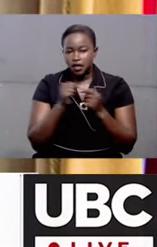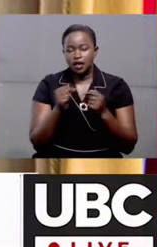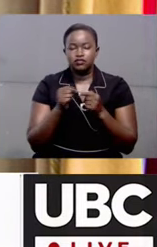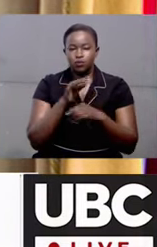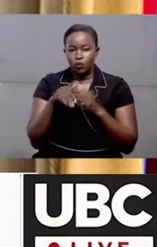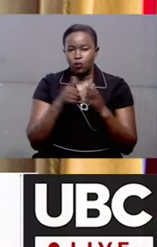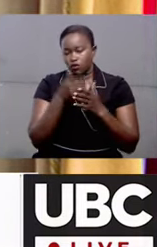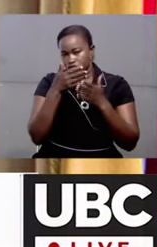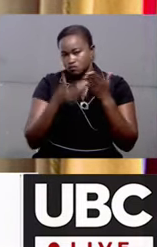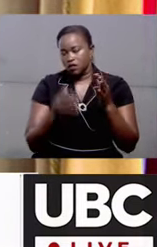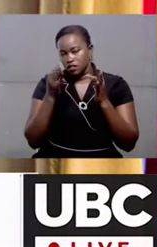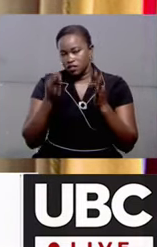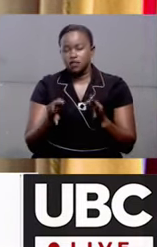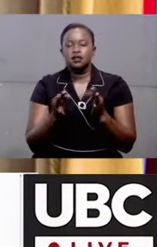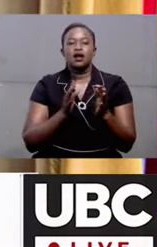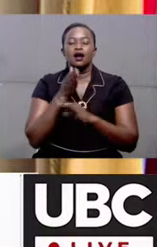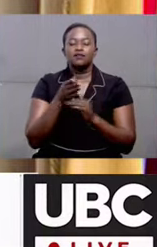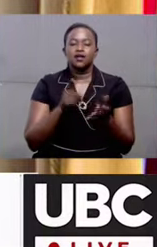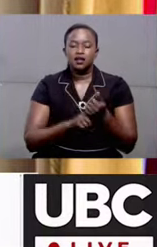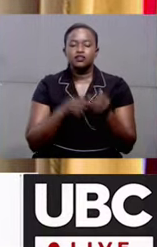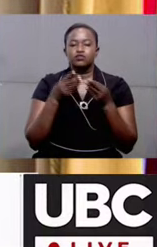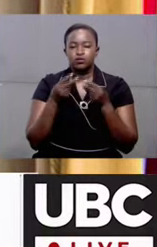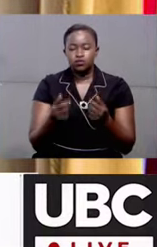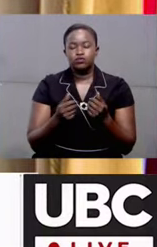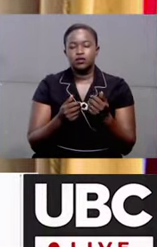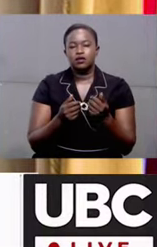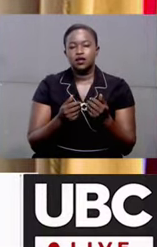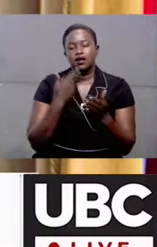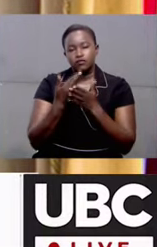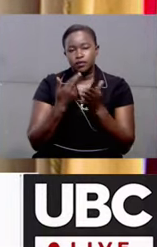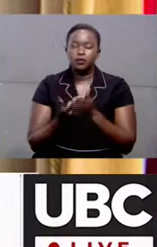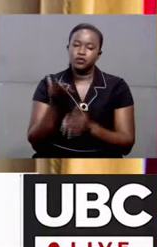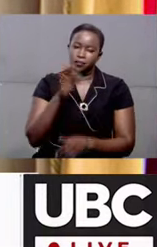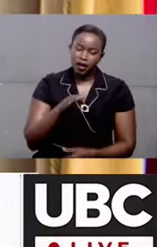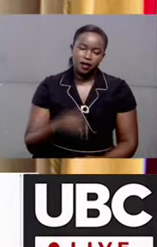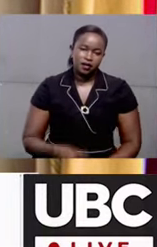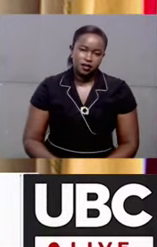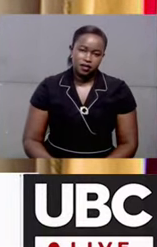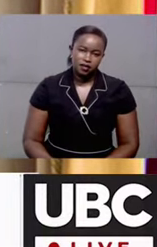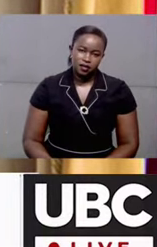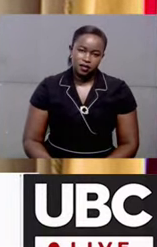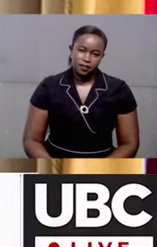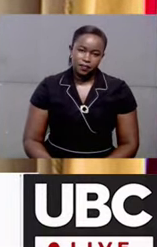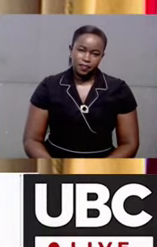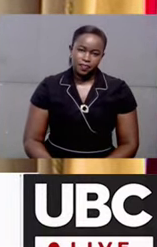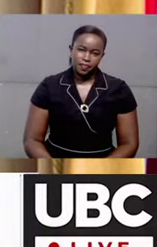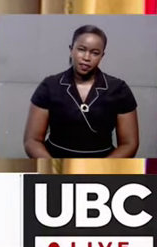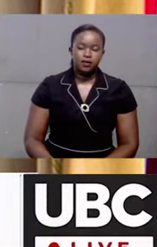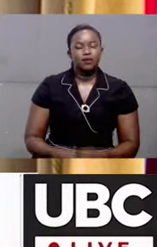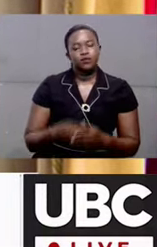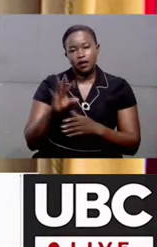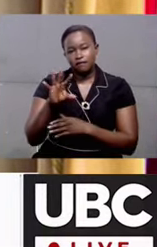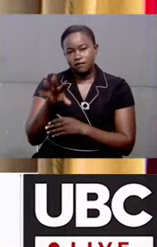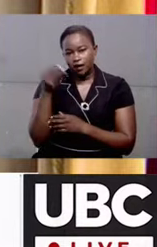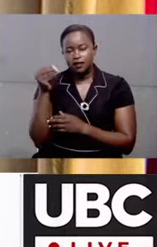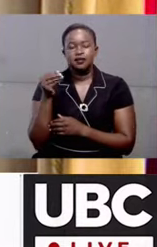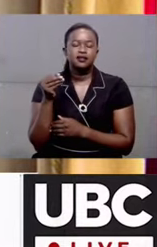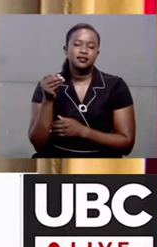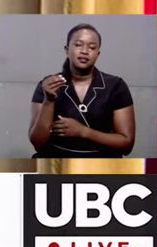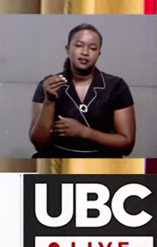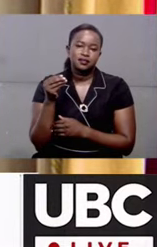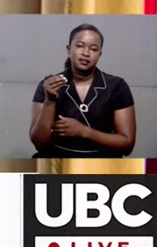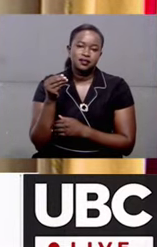with a solution and report back on the findings